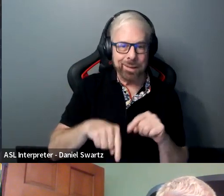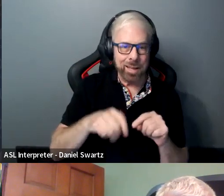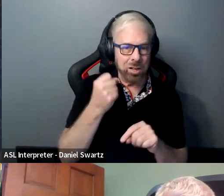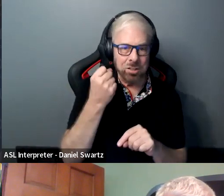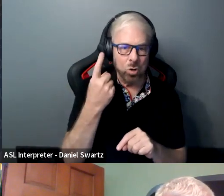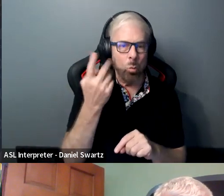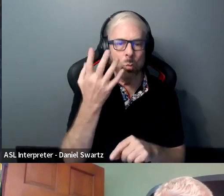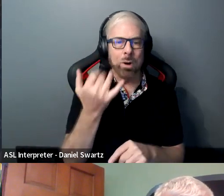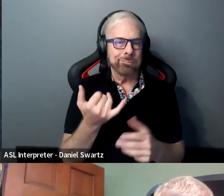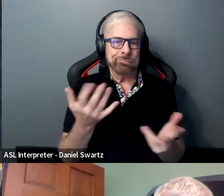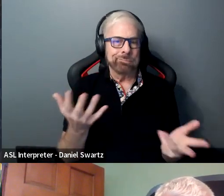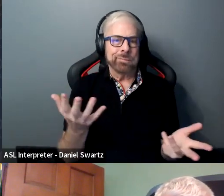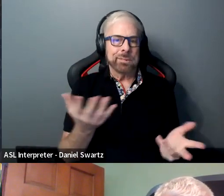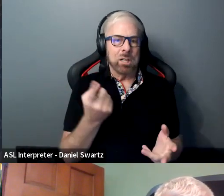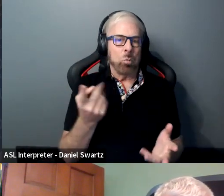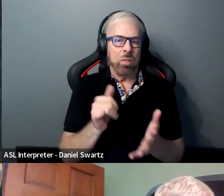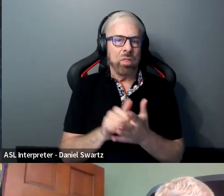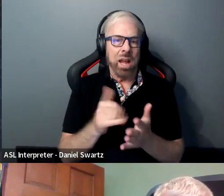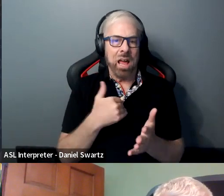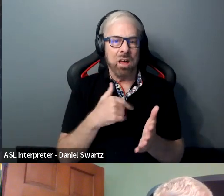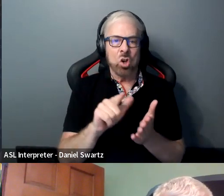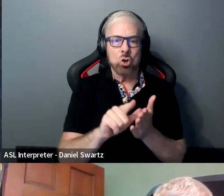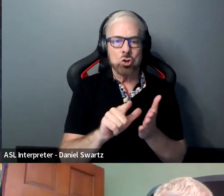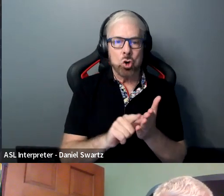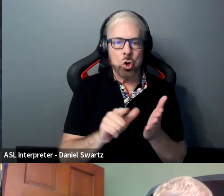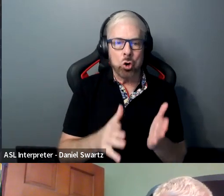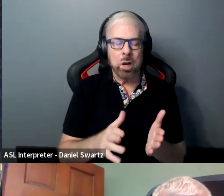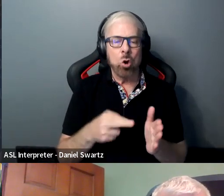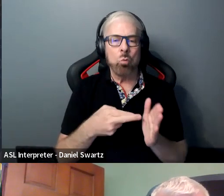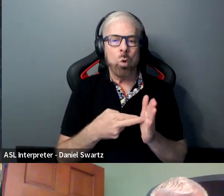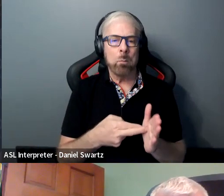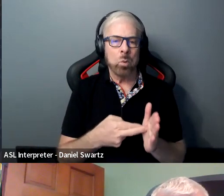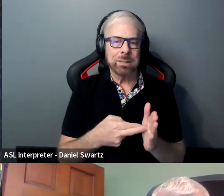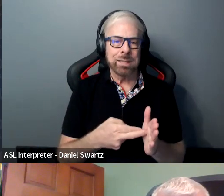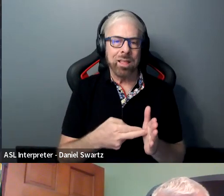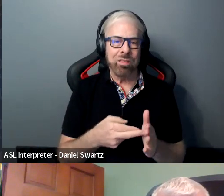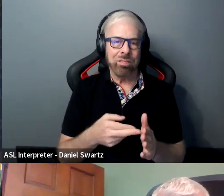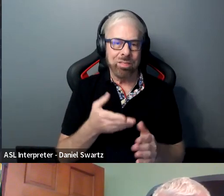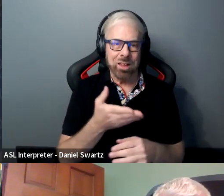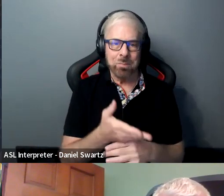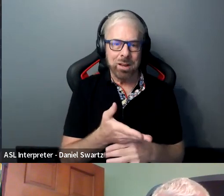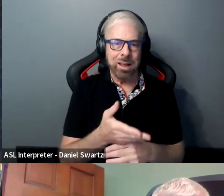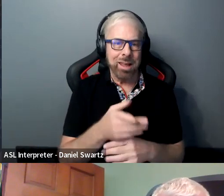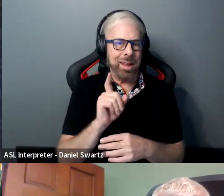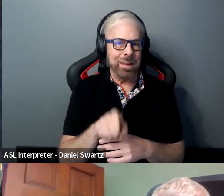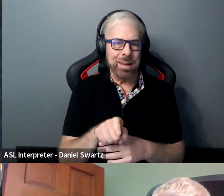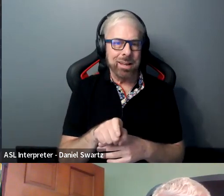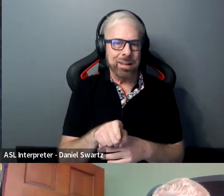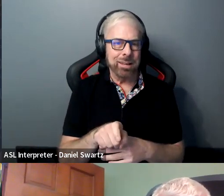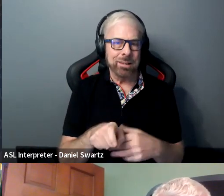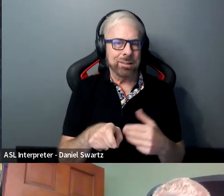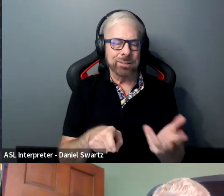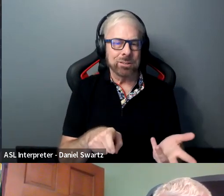why someone who would have an attorney represent them would be needing to be less accountable for